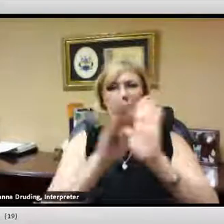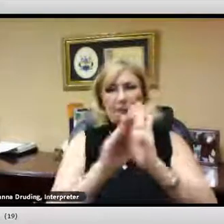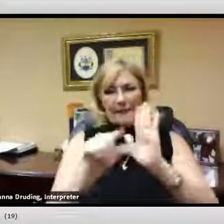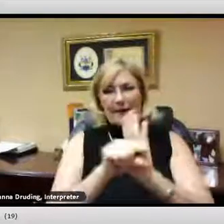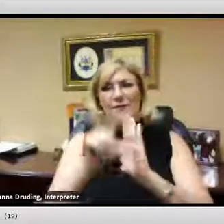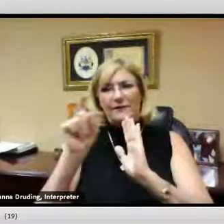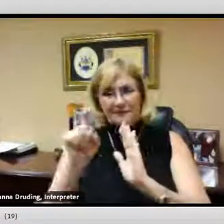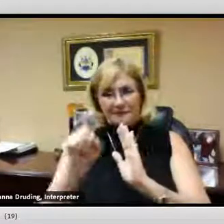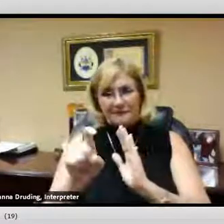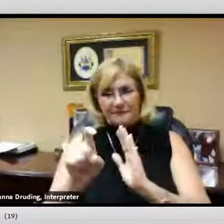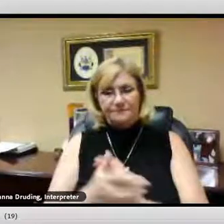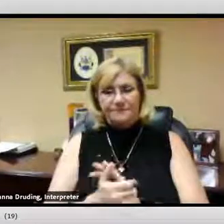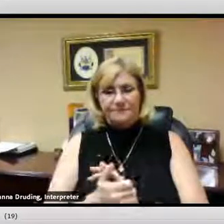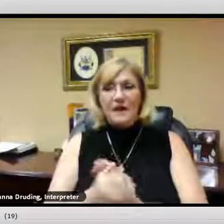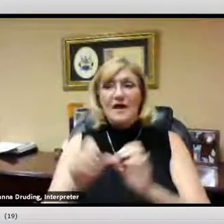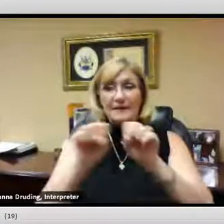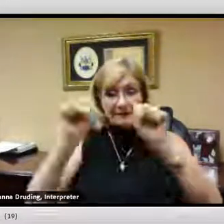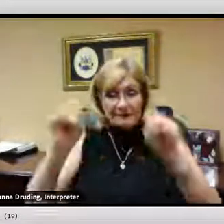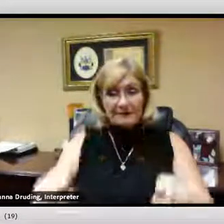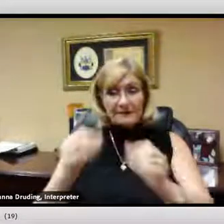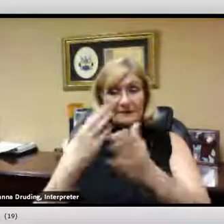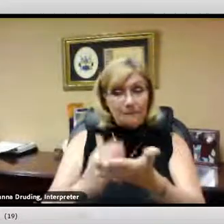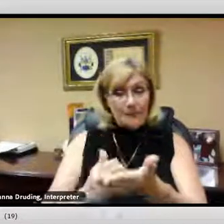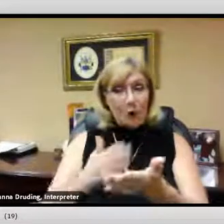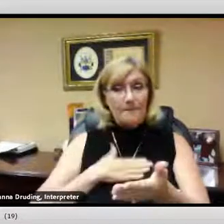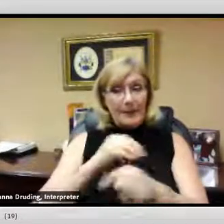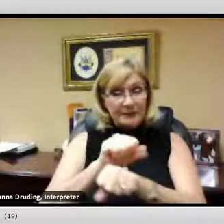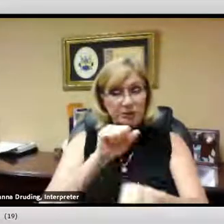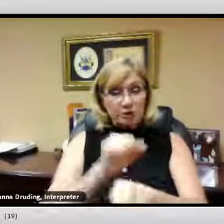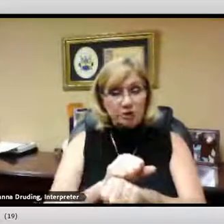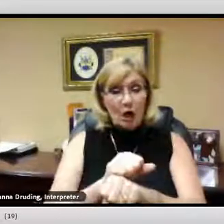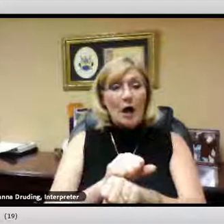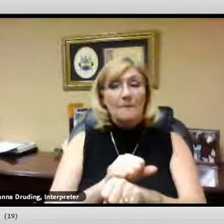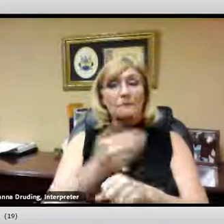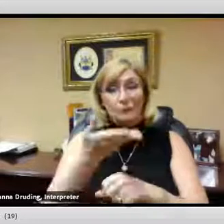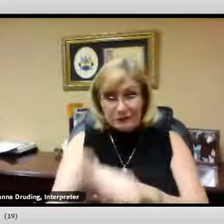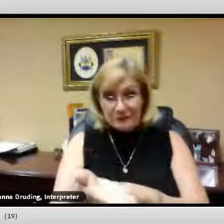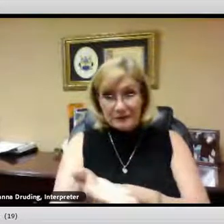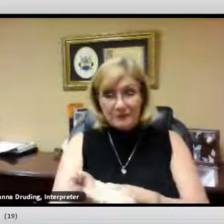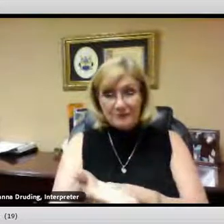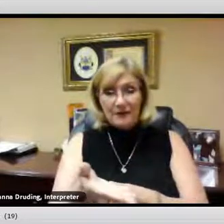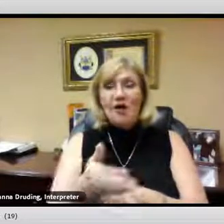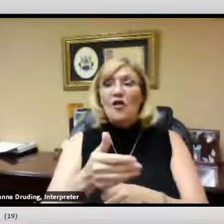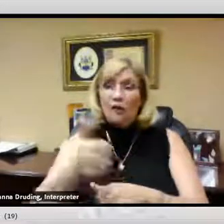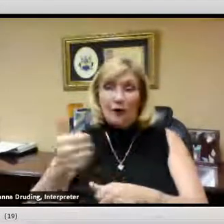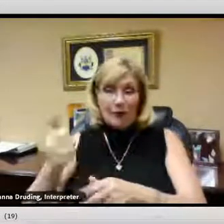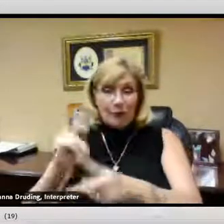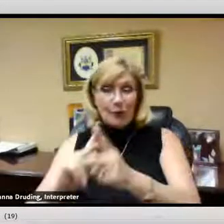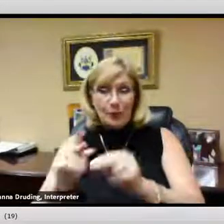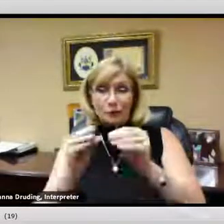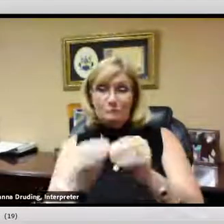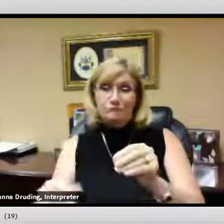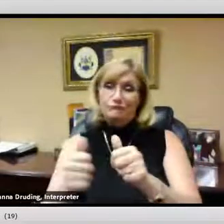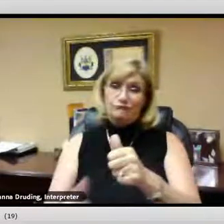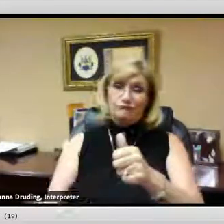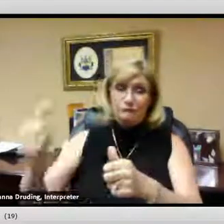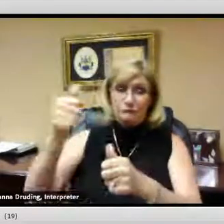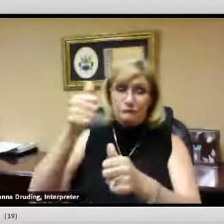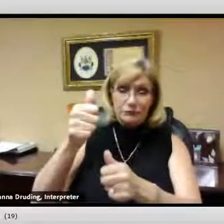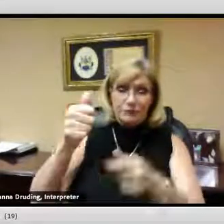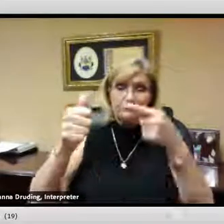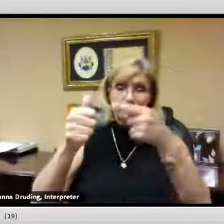Um, the systems part of my job existed. The person that was in this job previously moved into the director's position, and so he